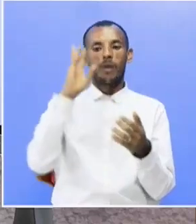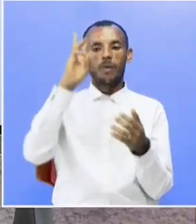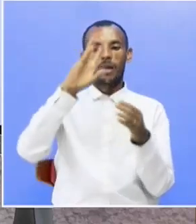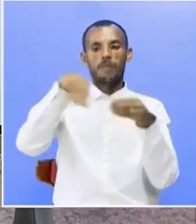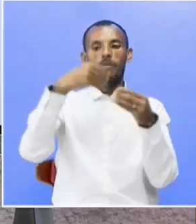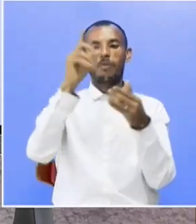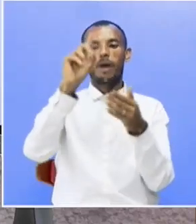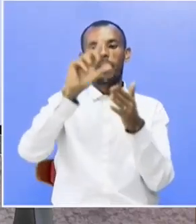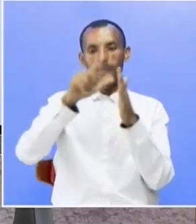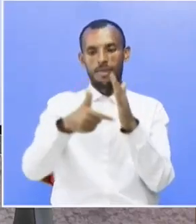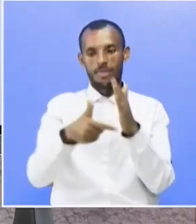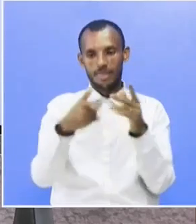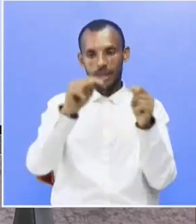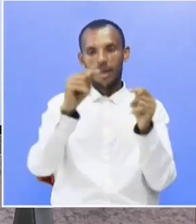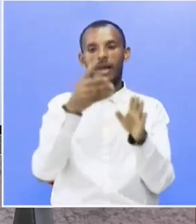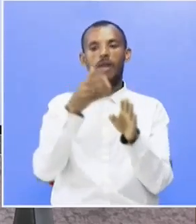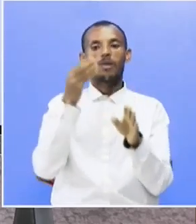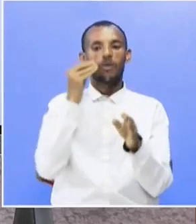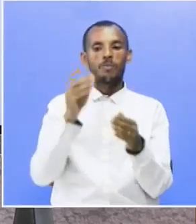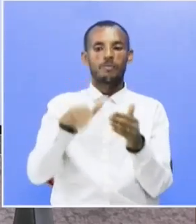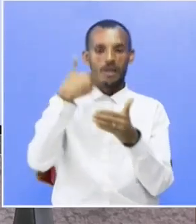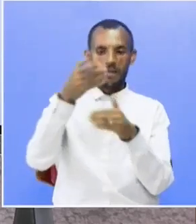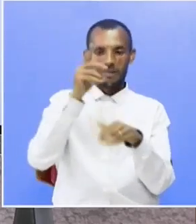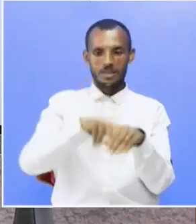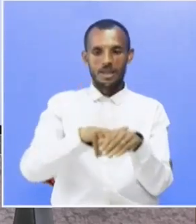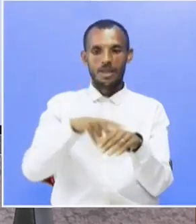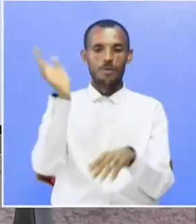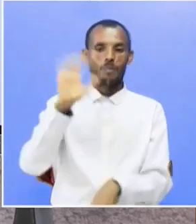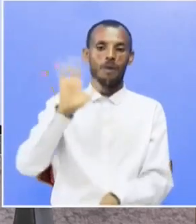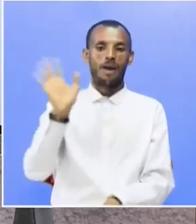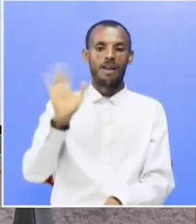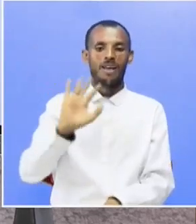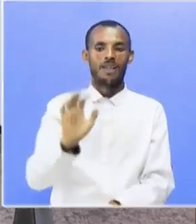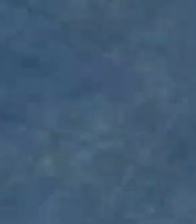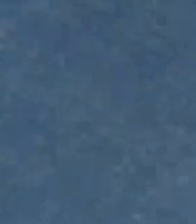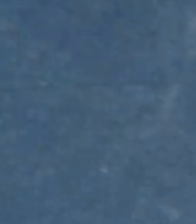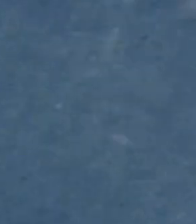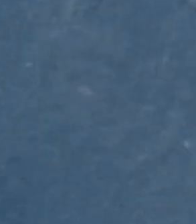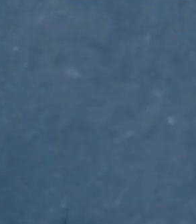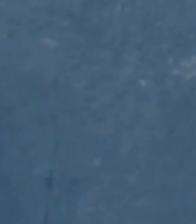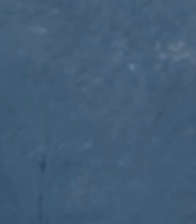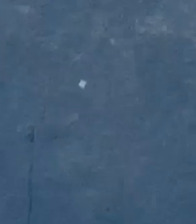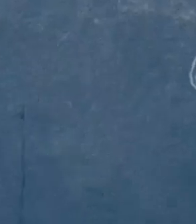the questions. I'll give you 1 minute. Try it at home. Until next lesson, goodbye.